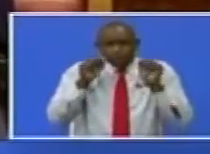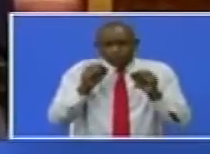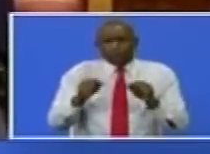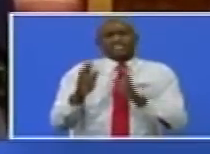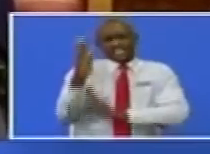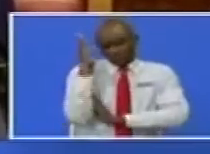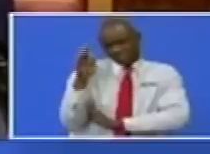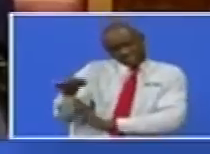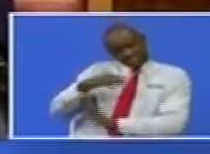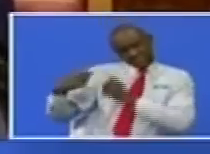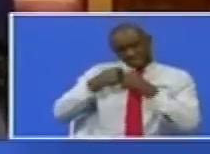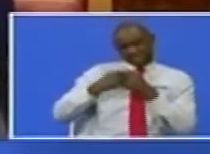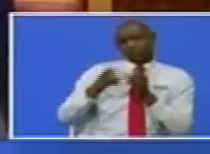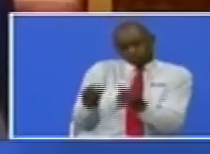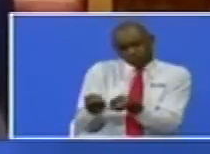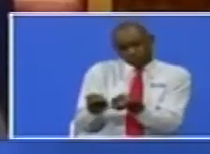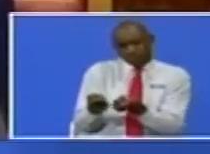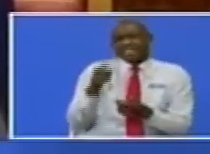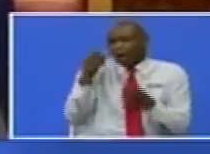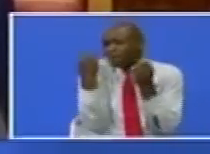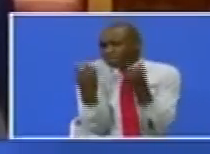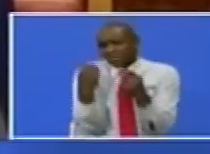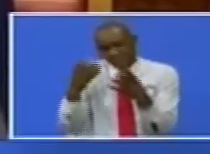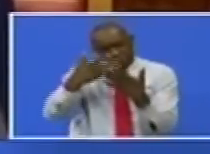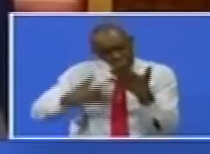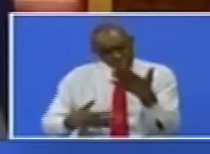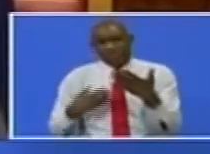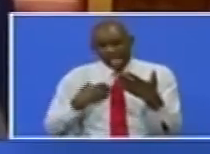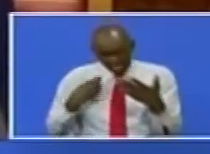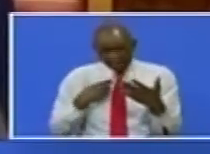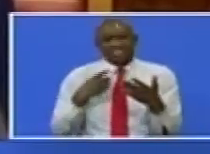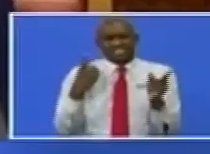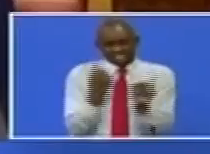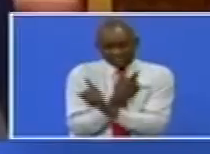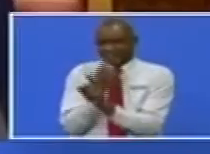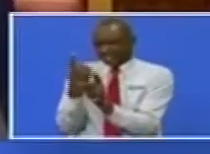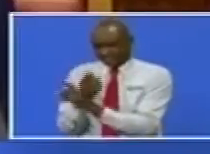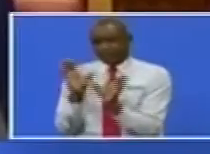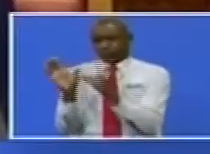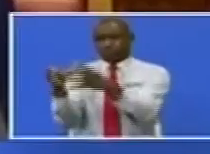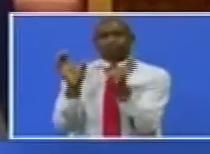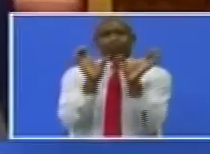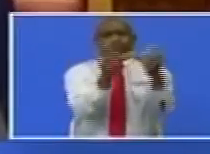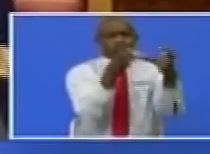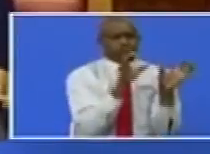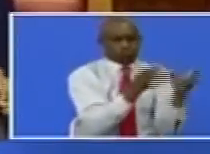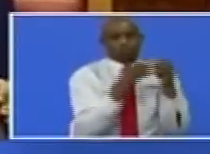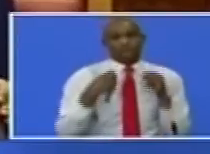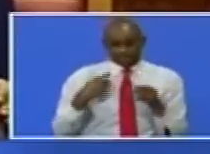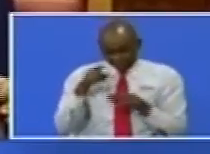security challenges and have made a number of cross-cutting multi-sectorial